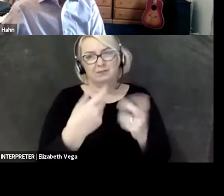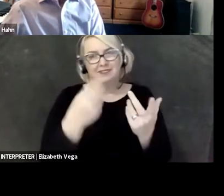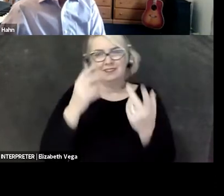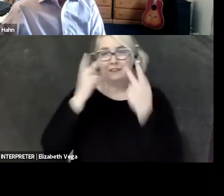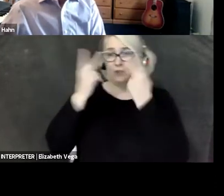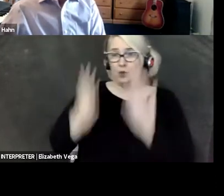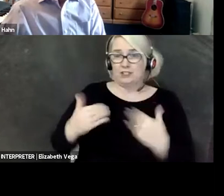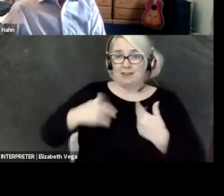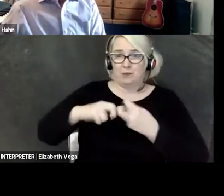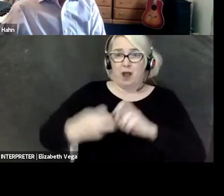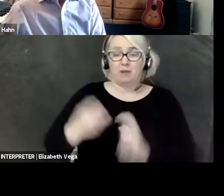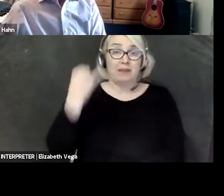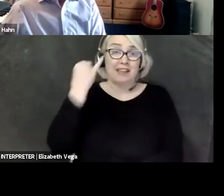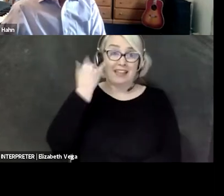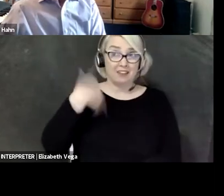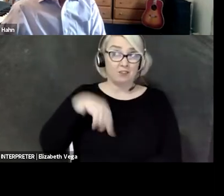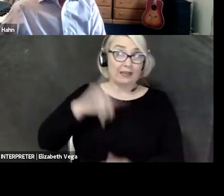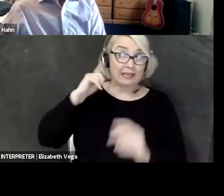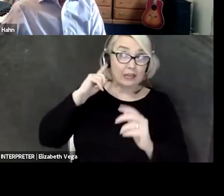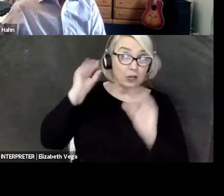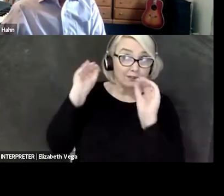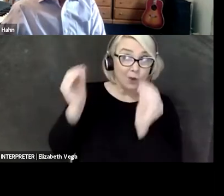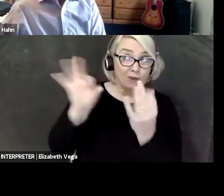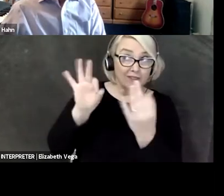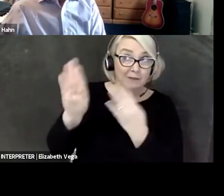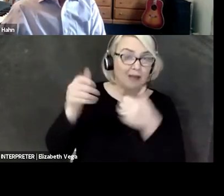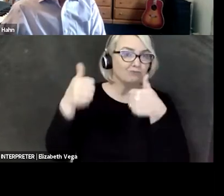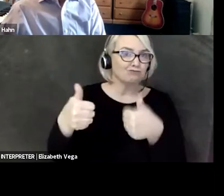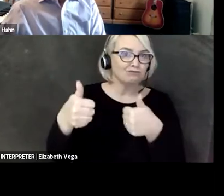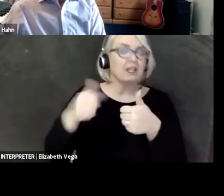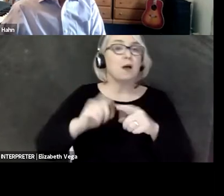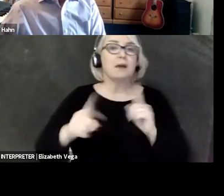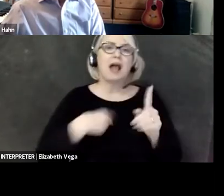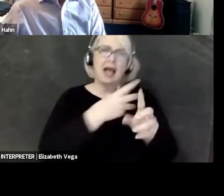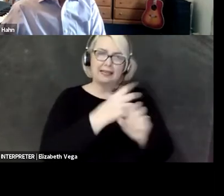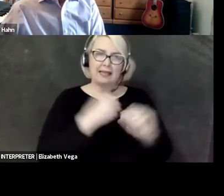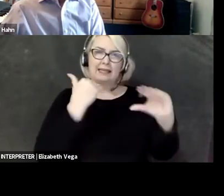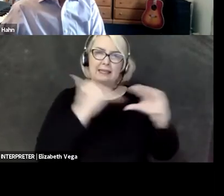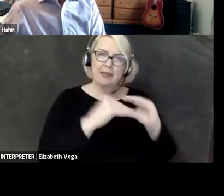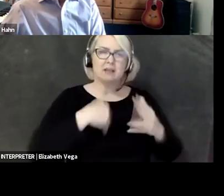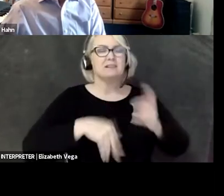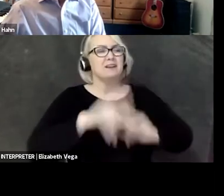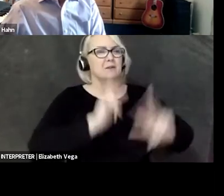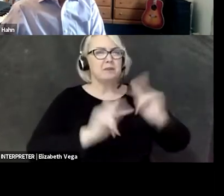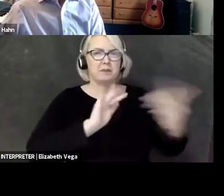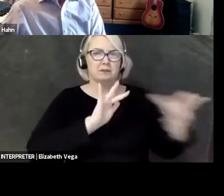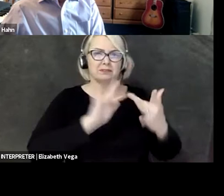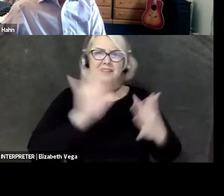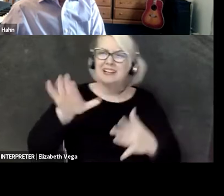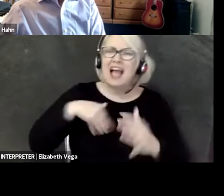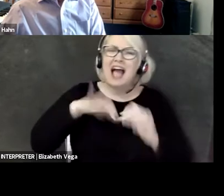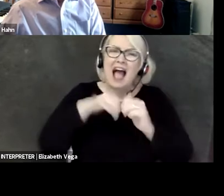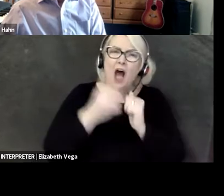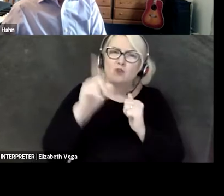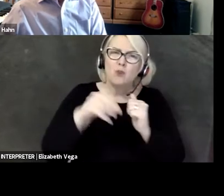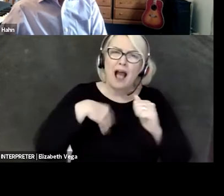feedback on our end, that's a good thing. What I do receive are emails and people reaching out saying, I'm not quite sure how to access this. I